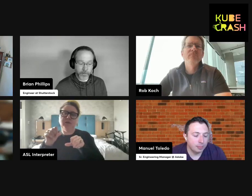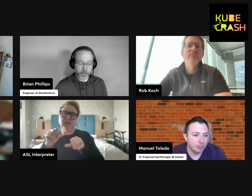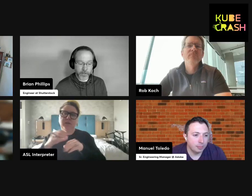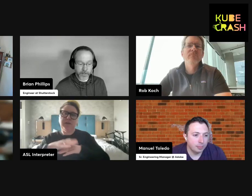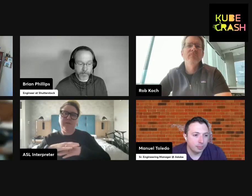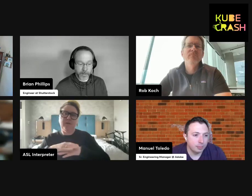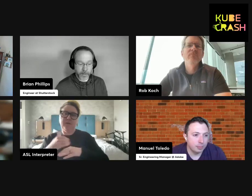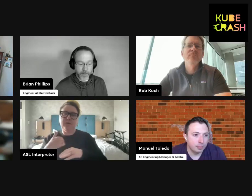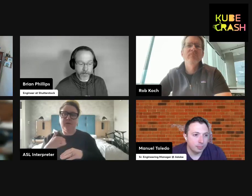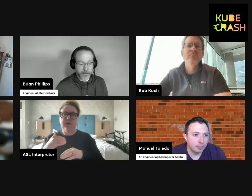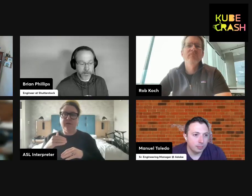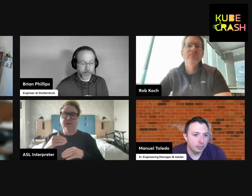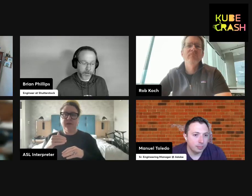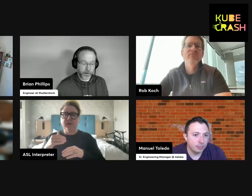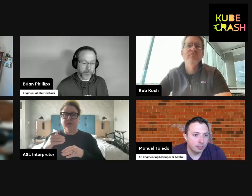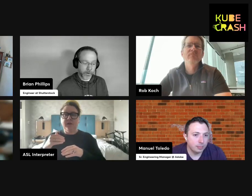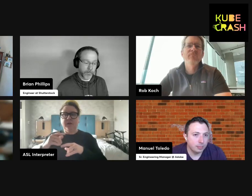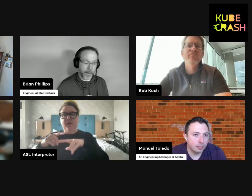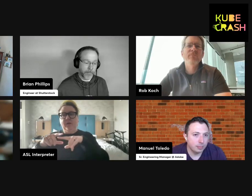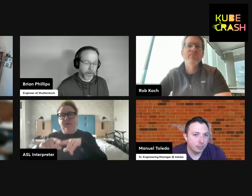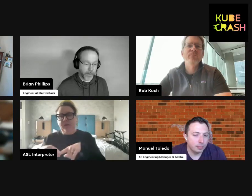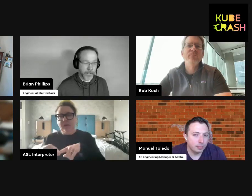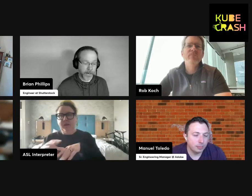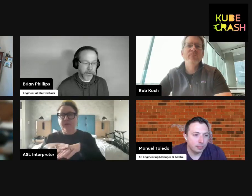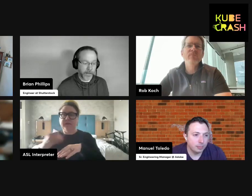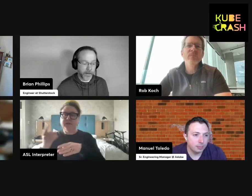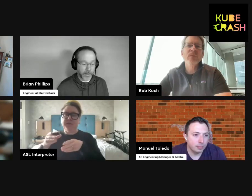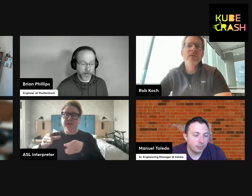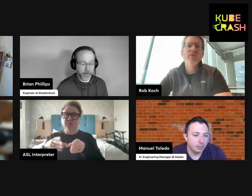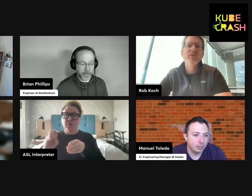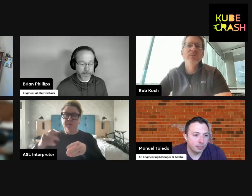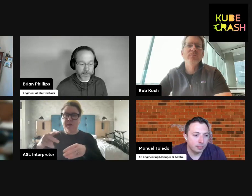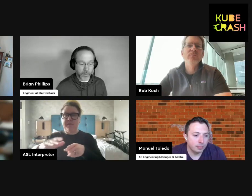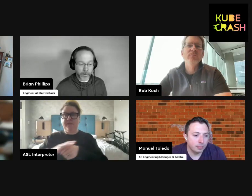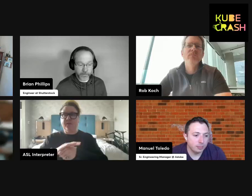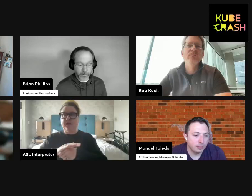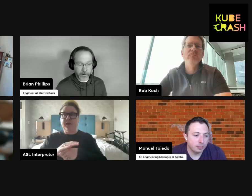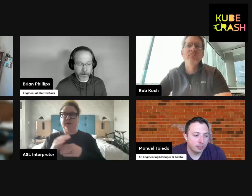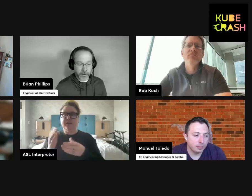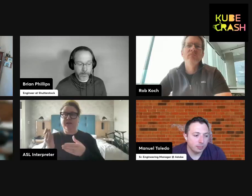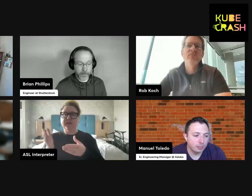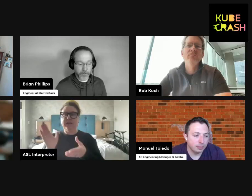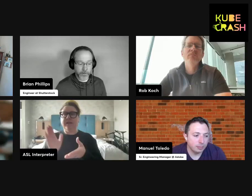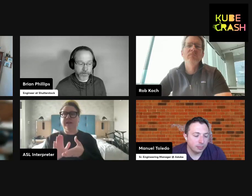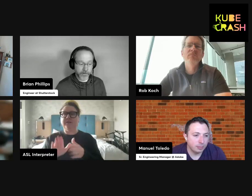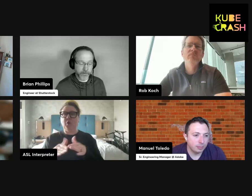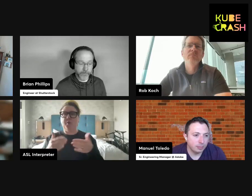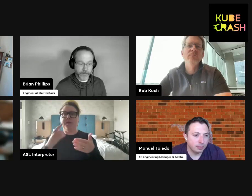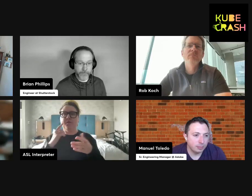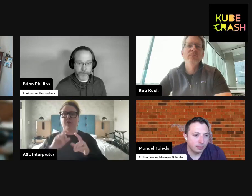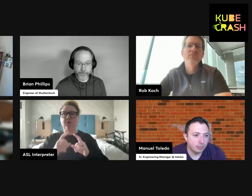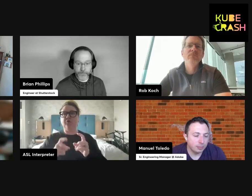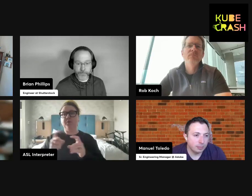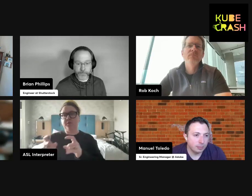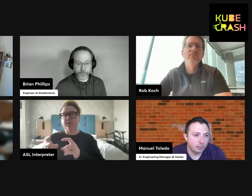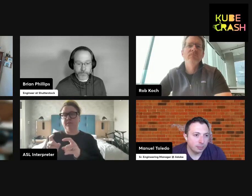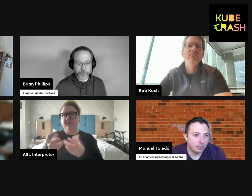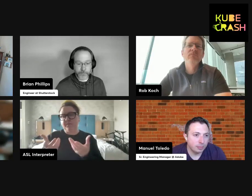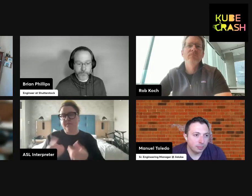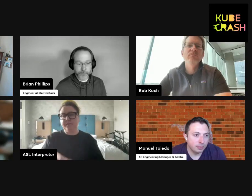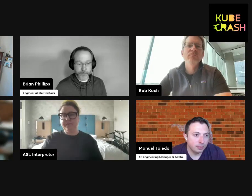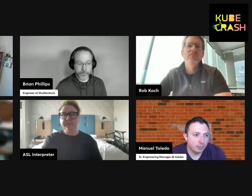you're subject to somebody's roadmap entirely and is less open for contribution.